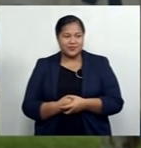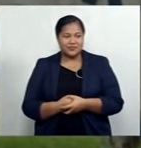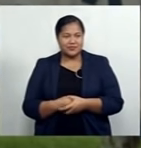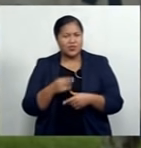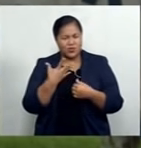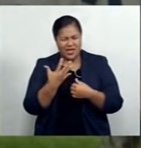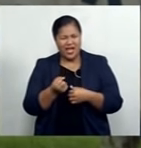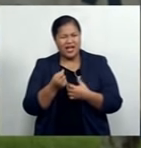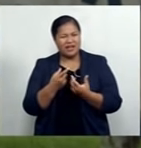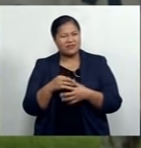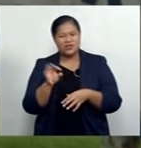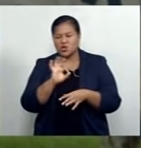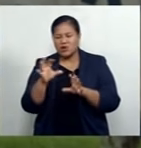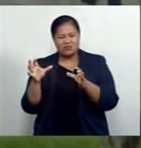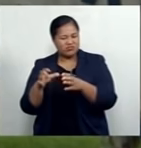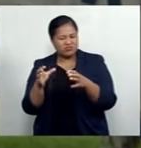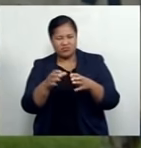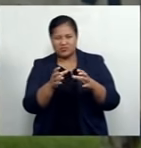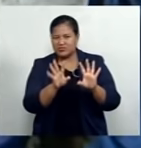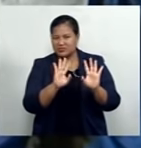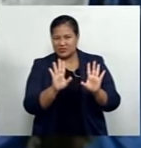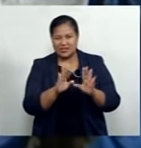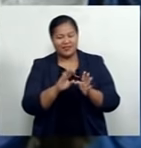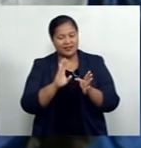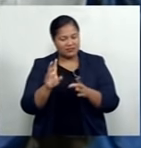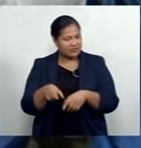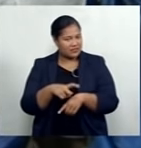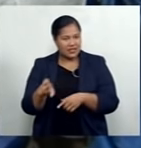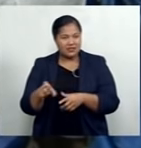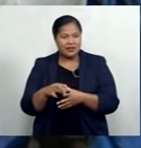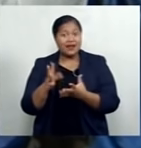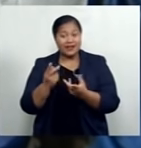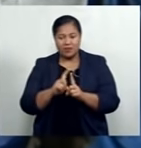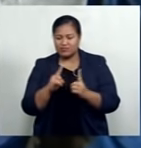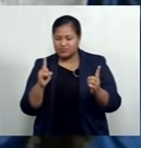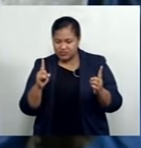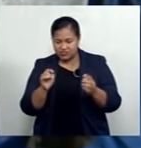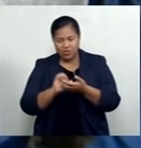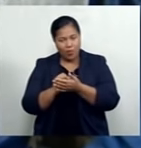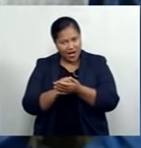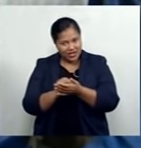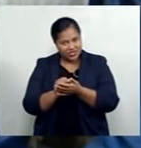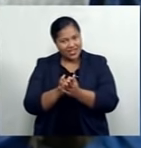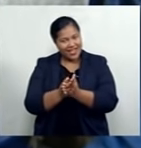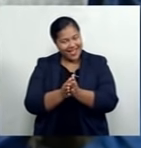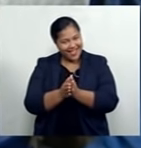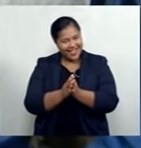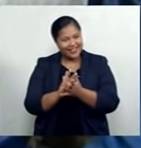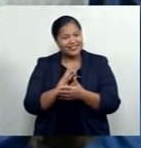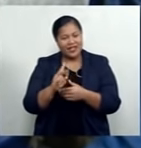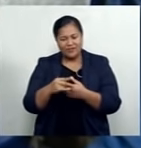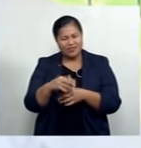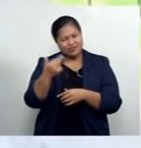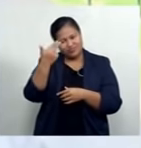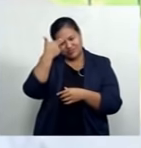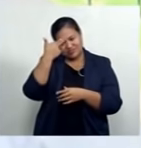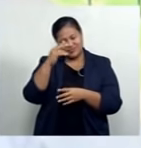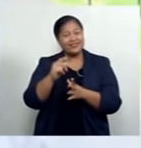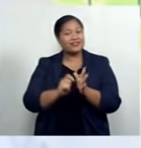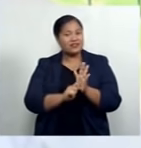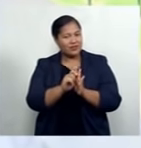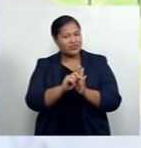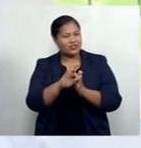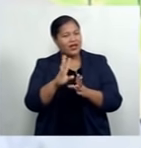We have banned social gatherings. Right now, physical distancing, washing of hands regularly, and temperature checks are